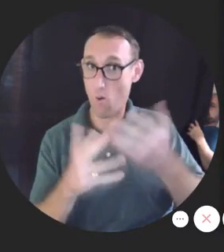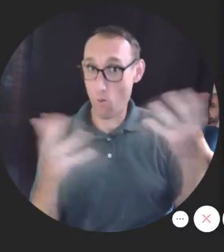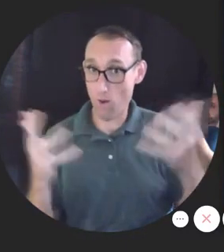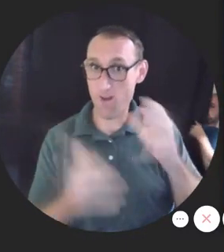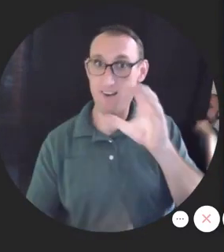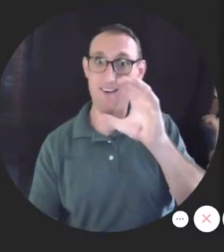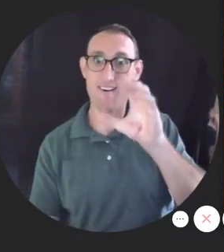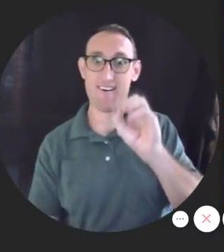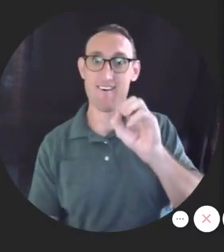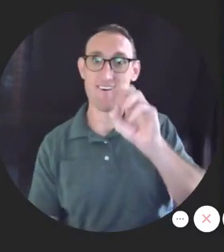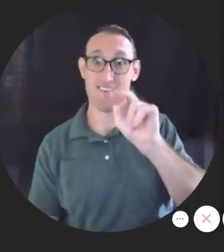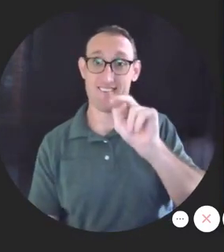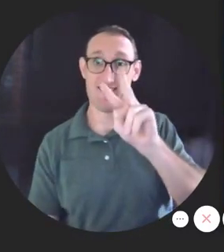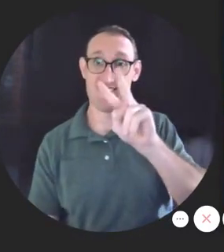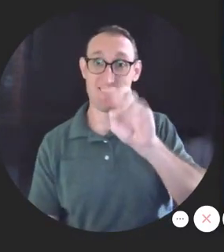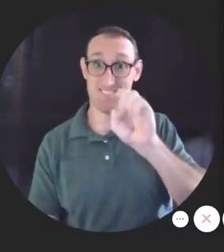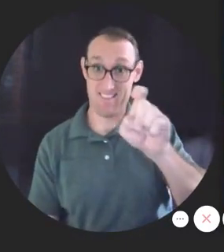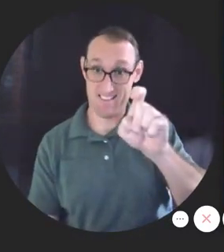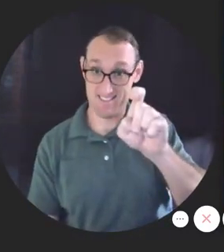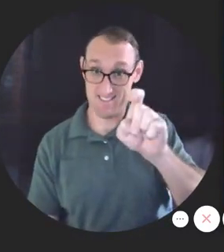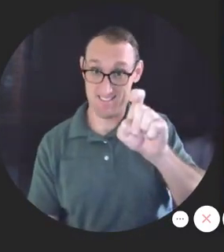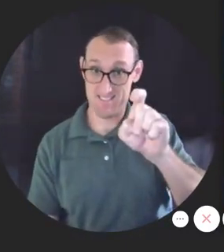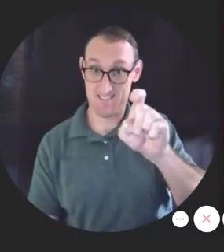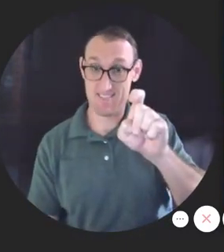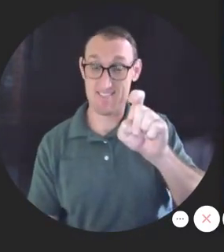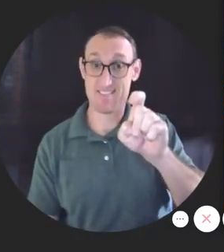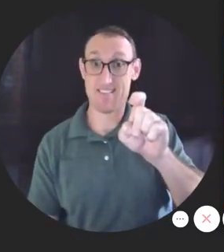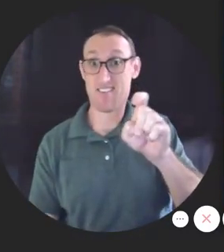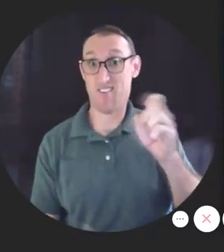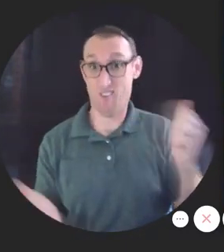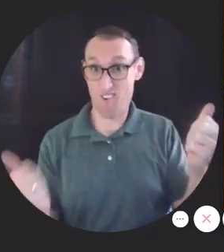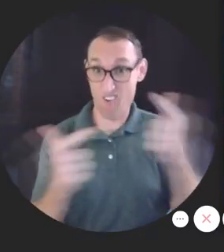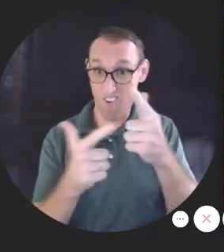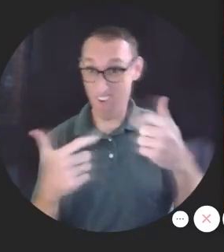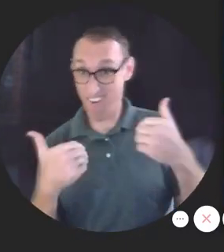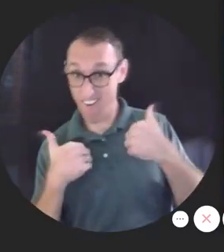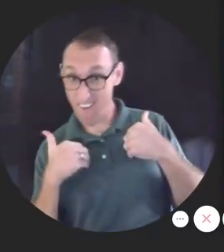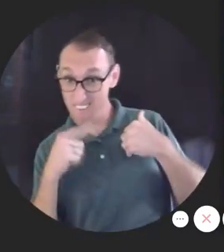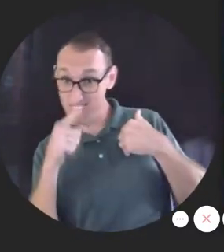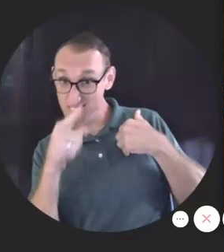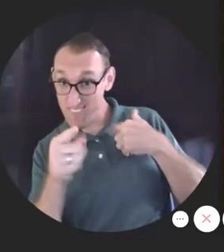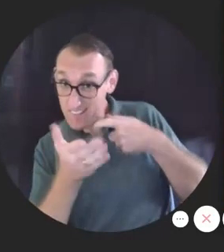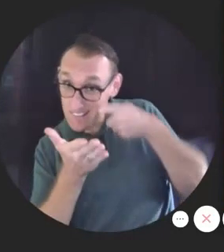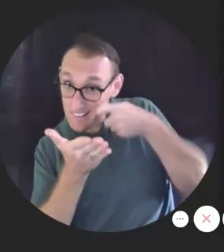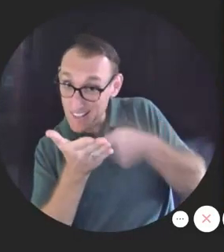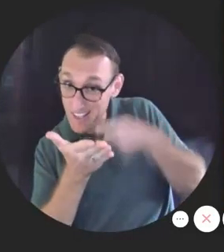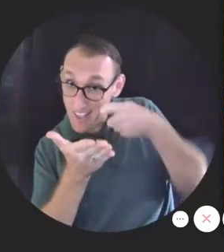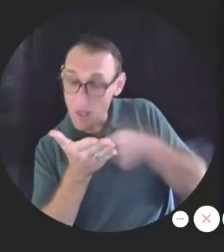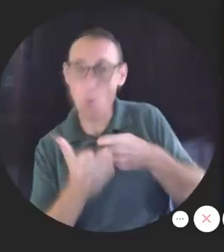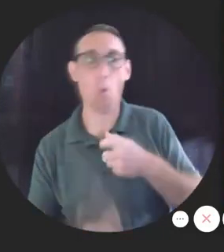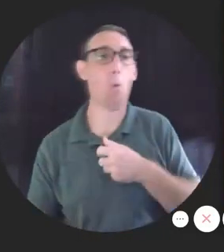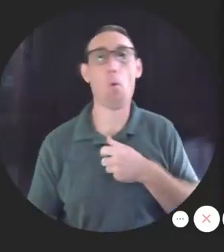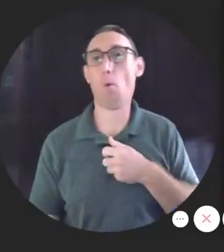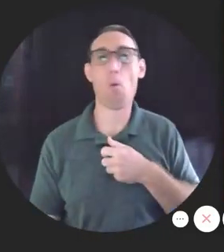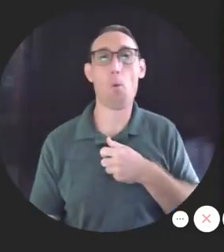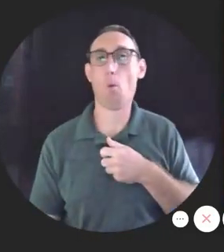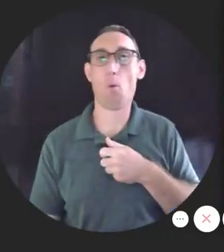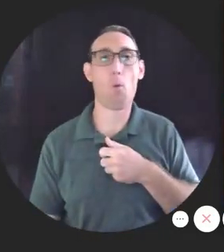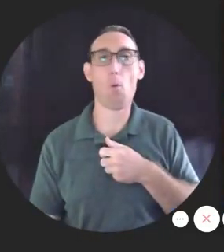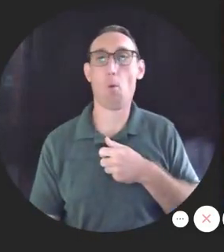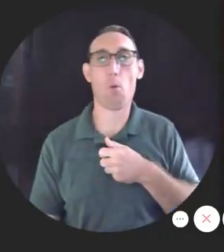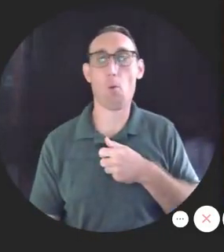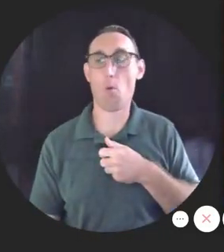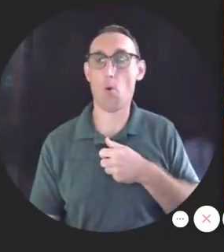convex. Now, not all of us have a magnifying glass laying around, so this week's Winterville school-wide